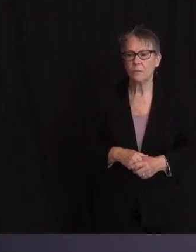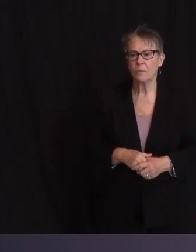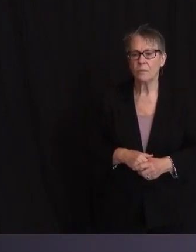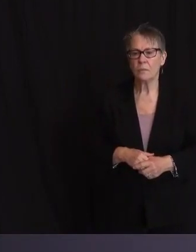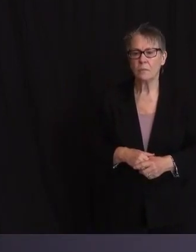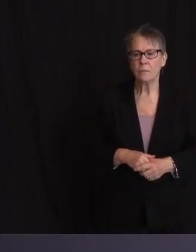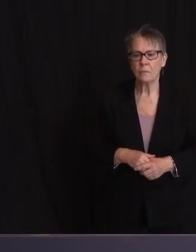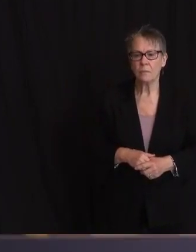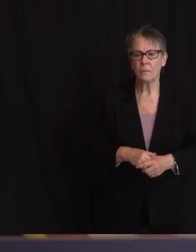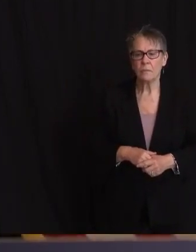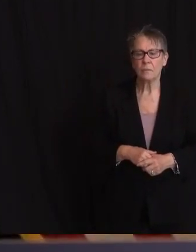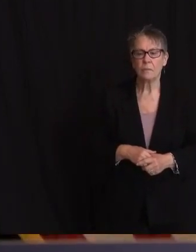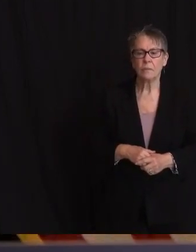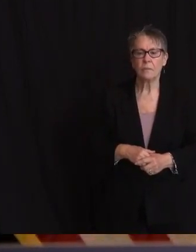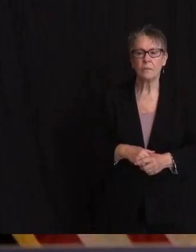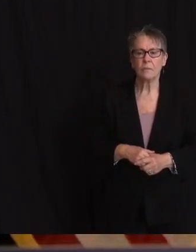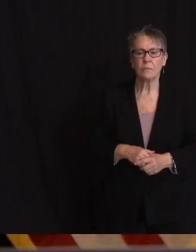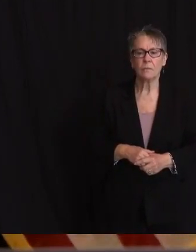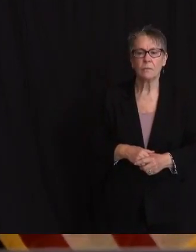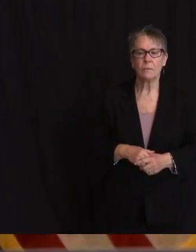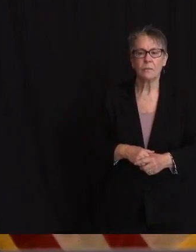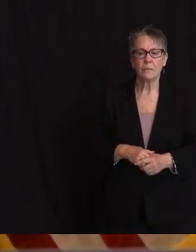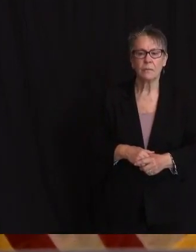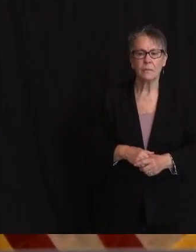300 licensed beds, 282